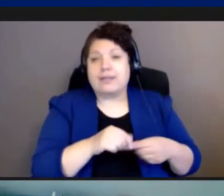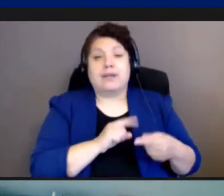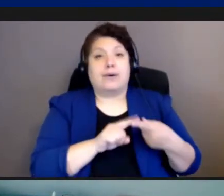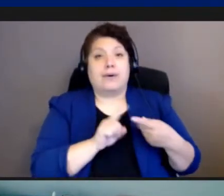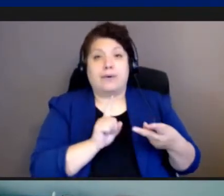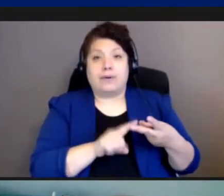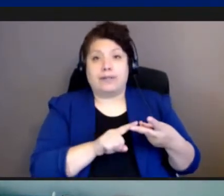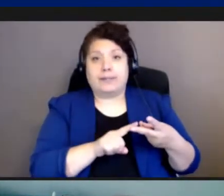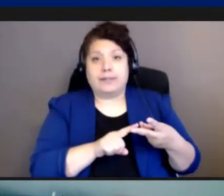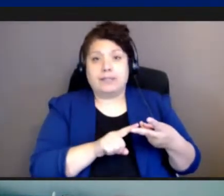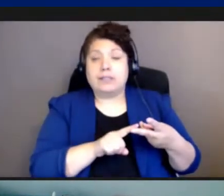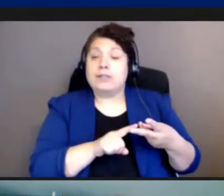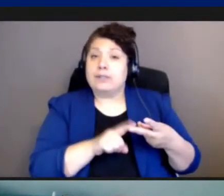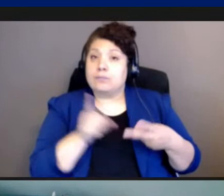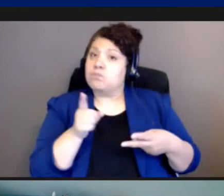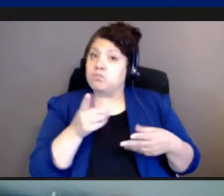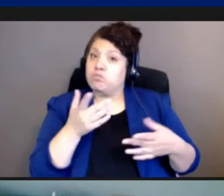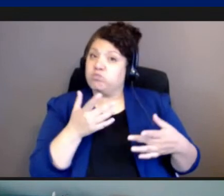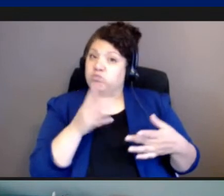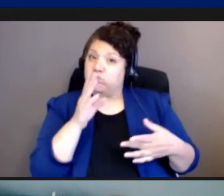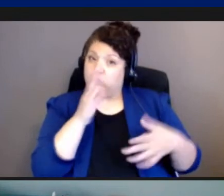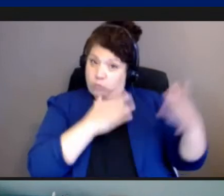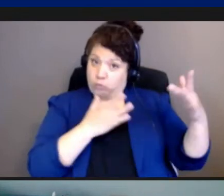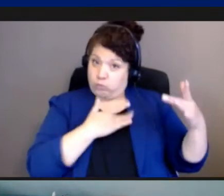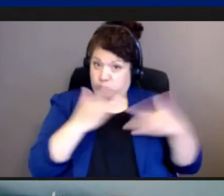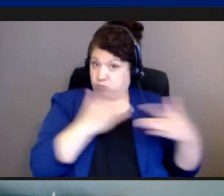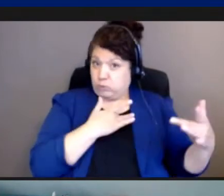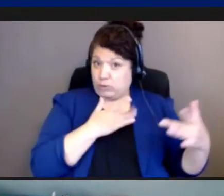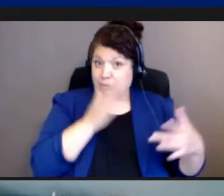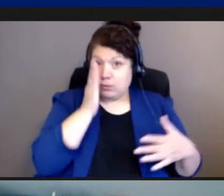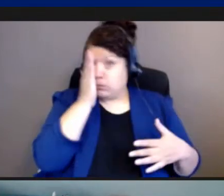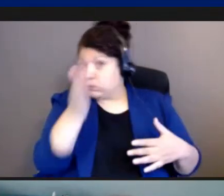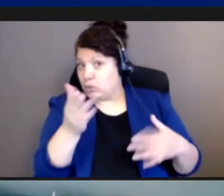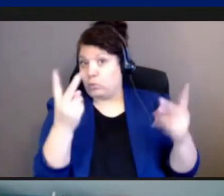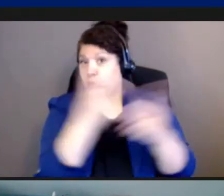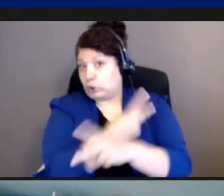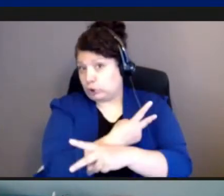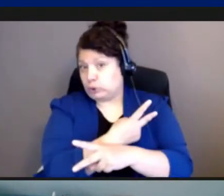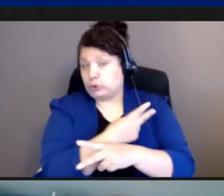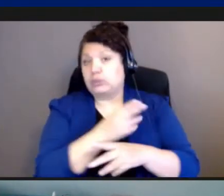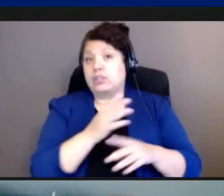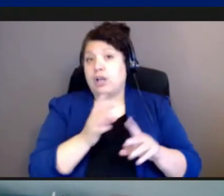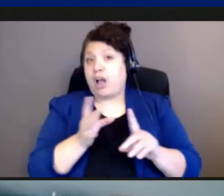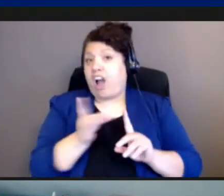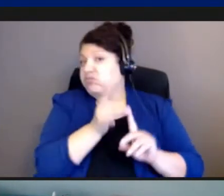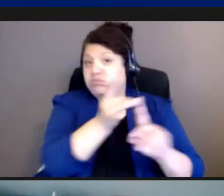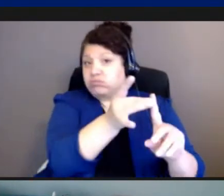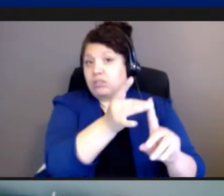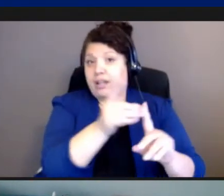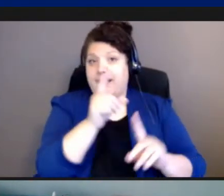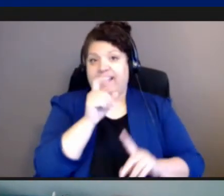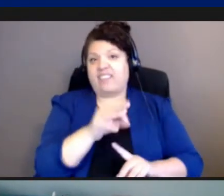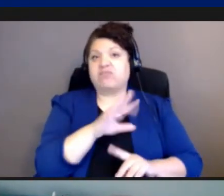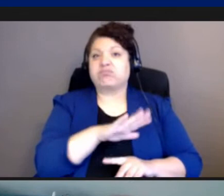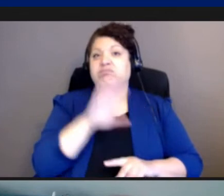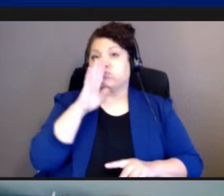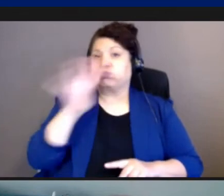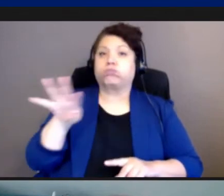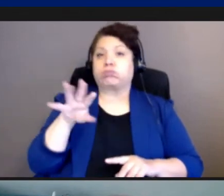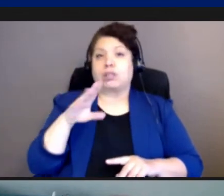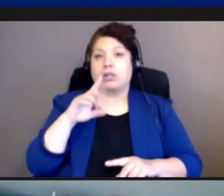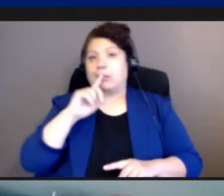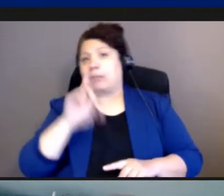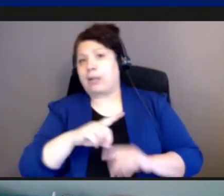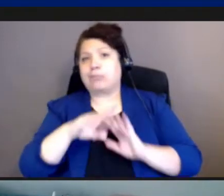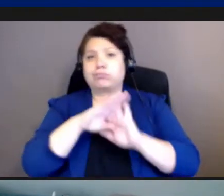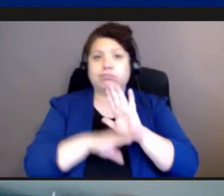much concern is there that we could see a further spike in cases in 2 weeks if people don't follow the public health directives? Yeah, no, I